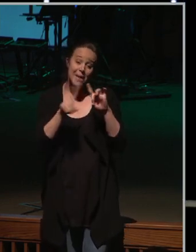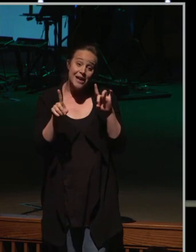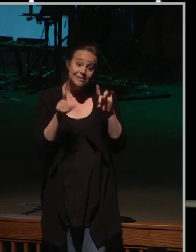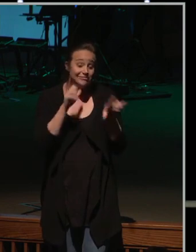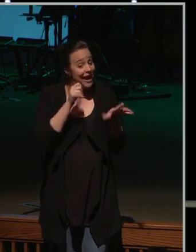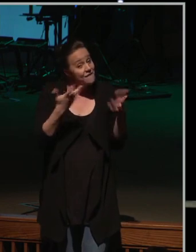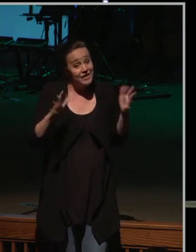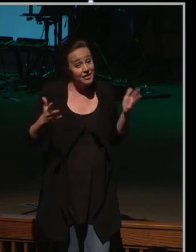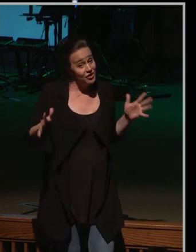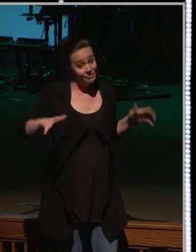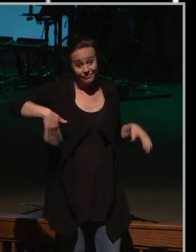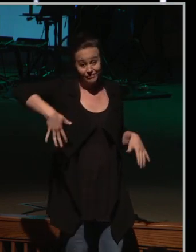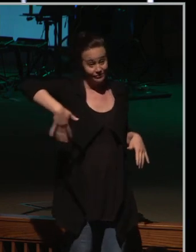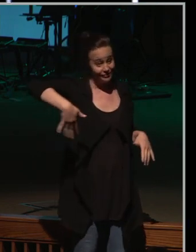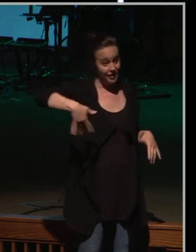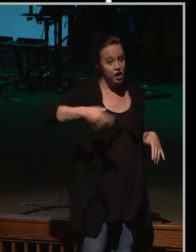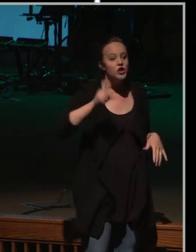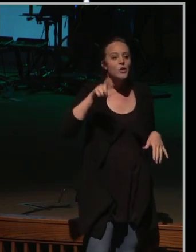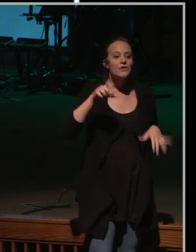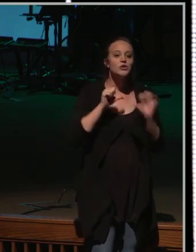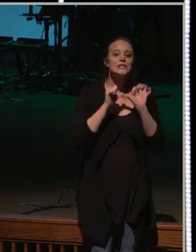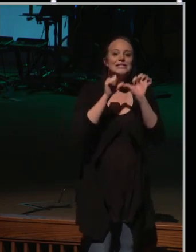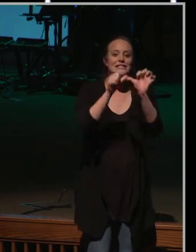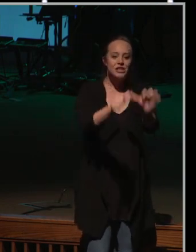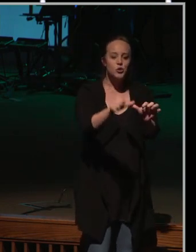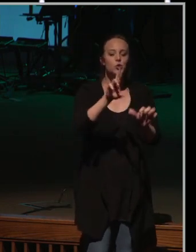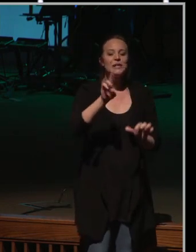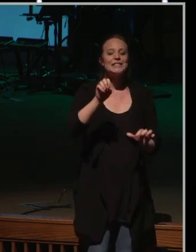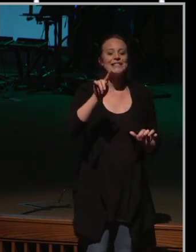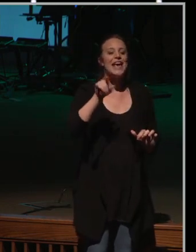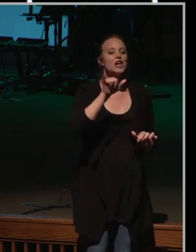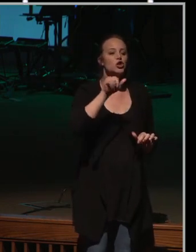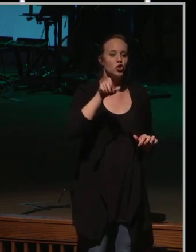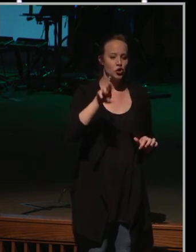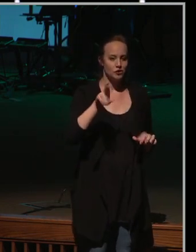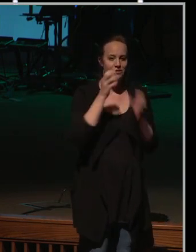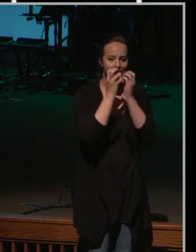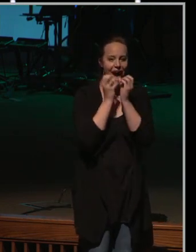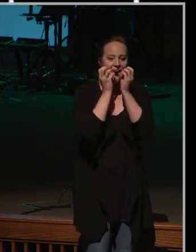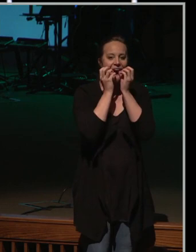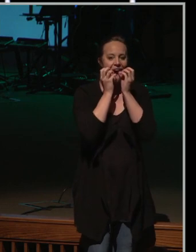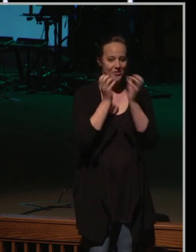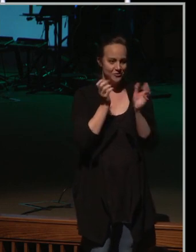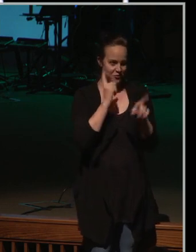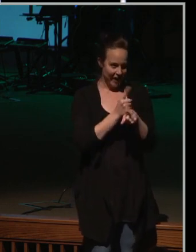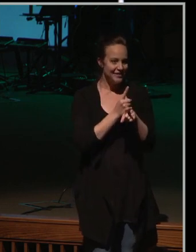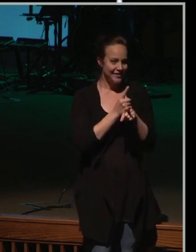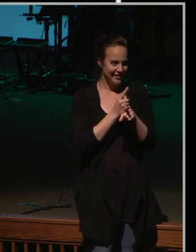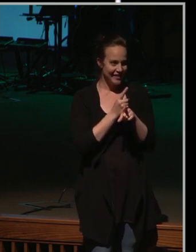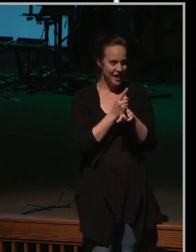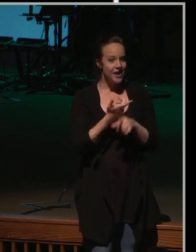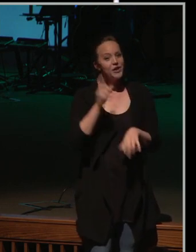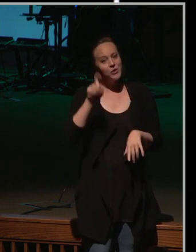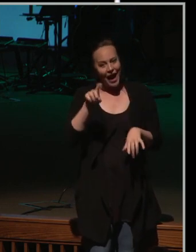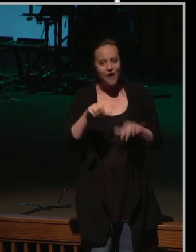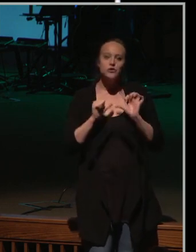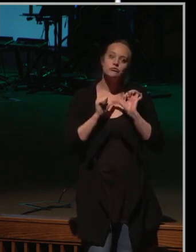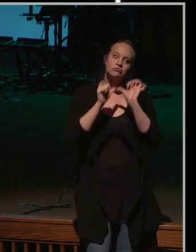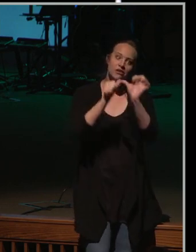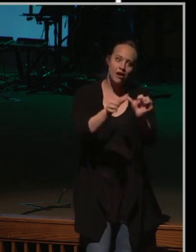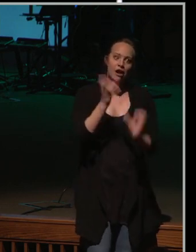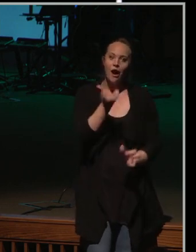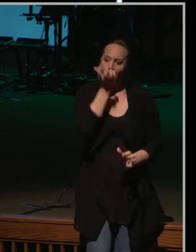continue to wear your retainer because your teeth want to naturally kind of drift back out of place and get misaligned. And so you're supposed to wear your